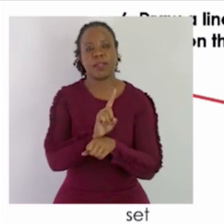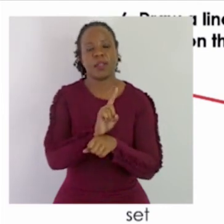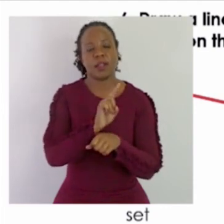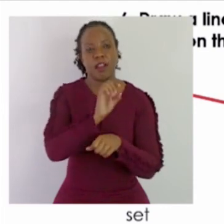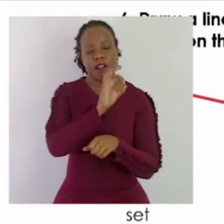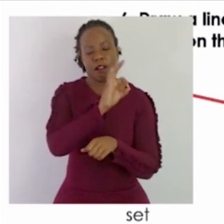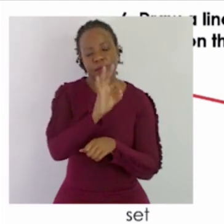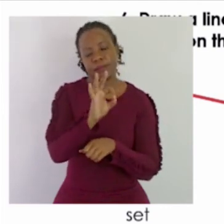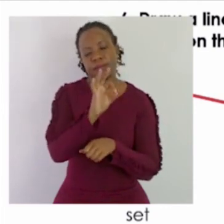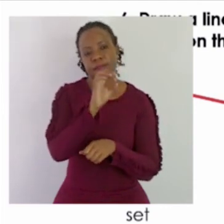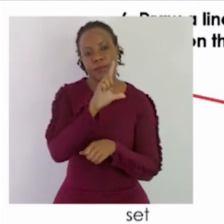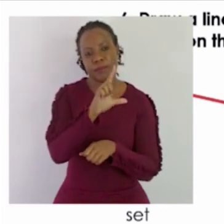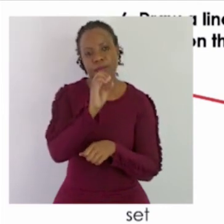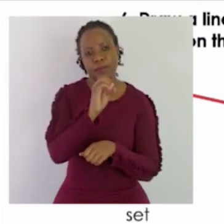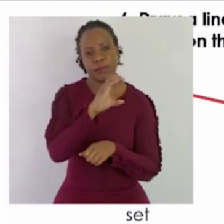birds.